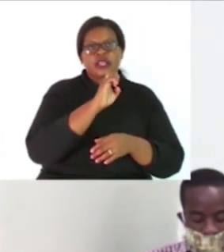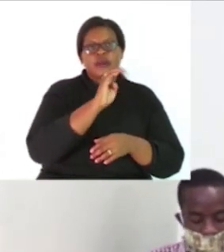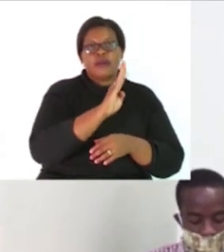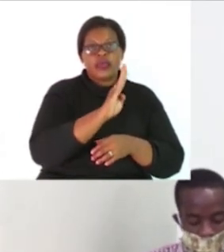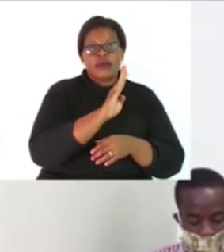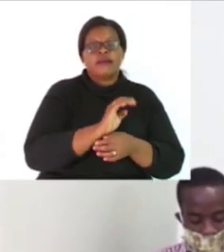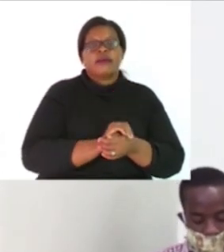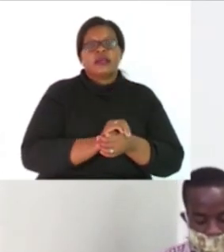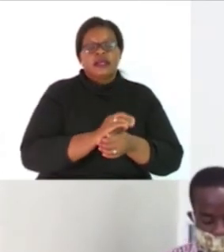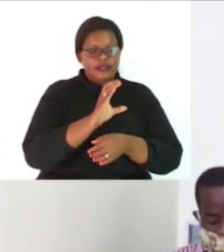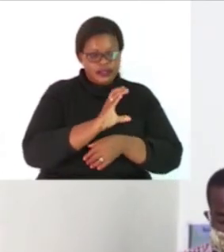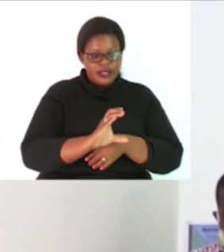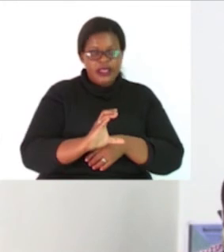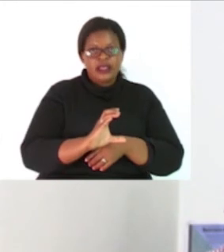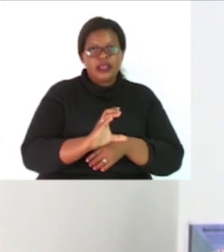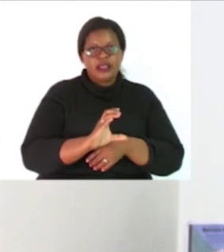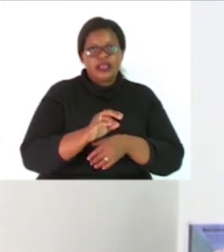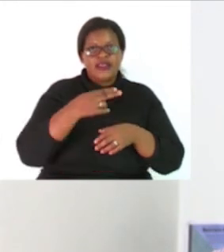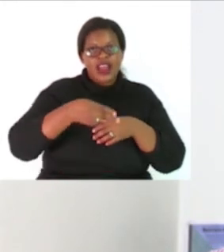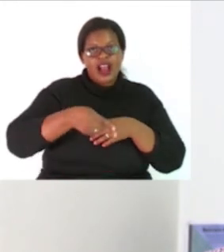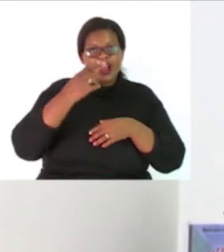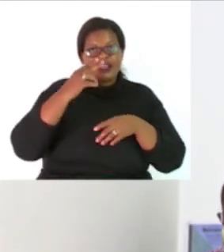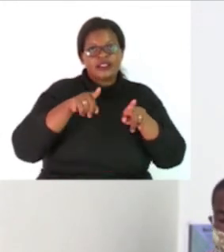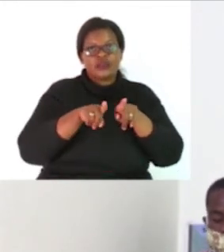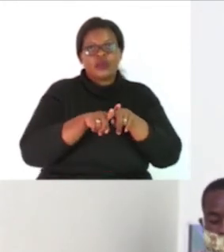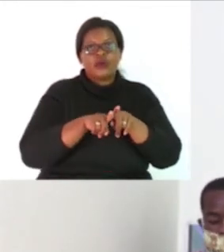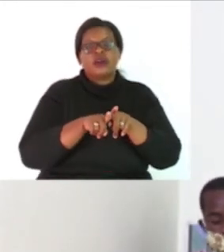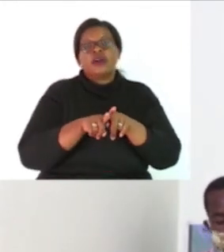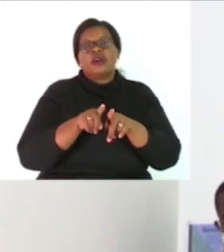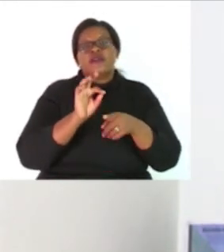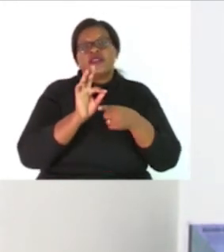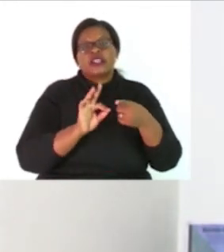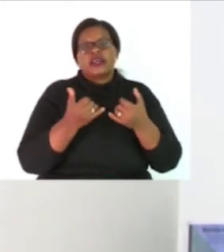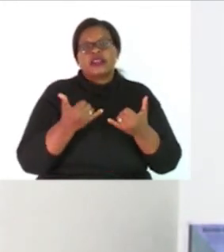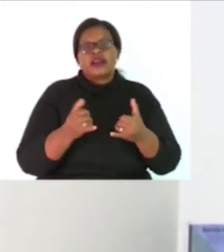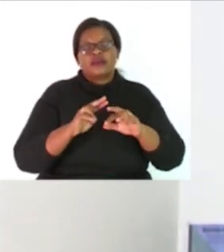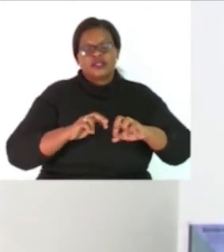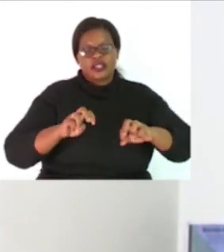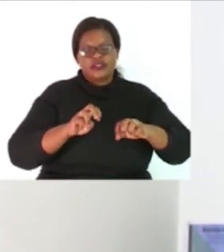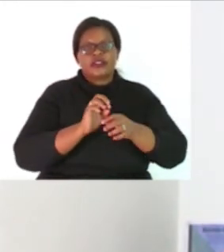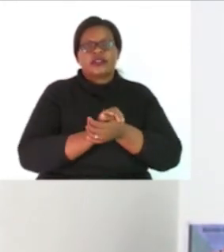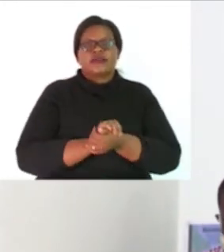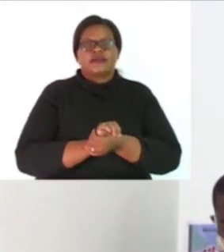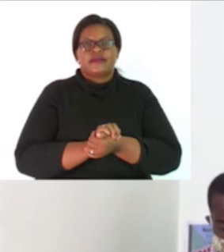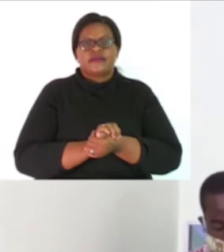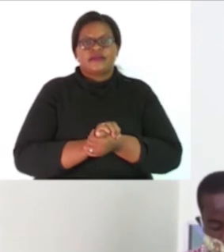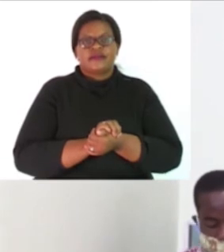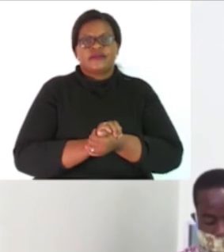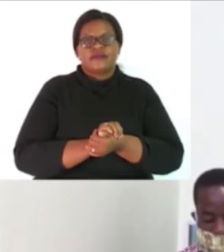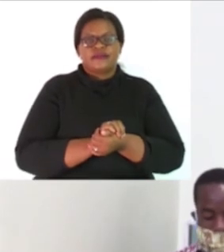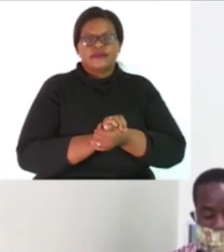number B, because we have discovered all the common factors of 12 and